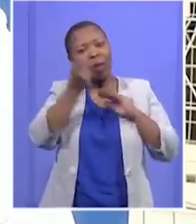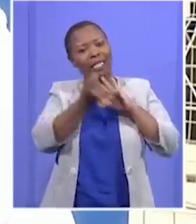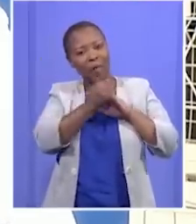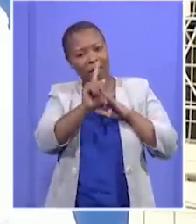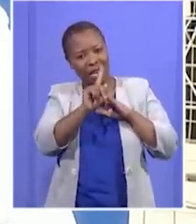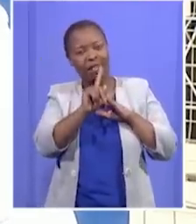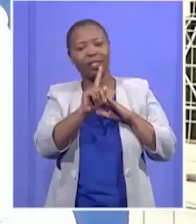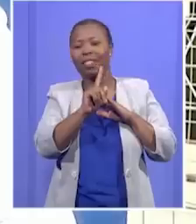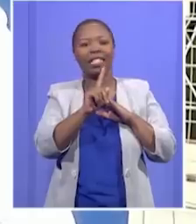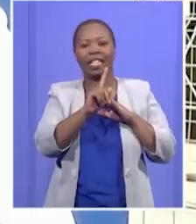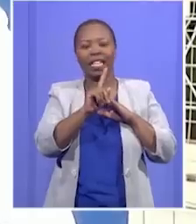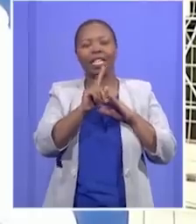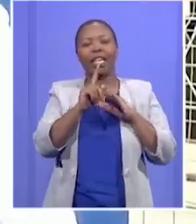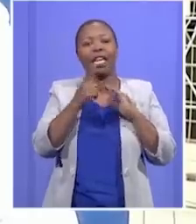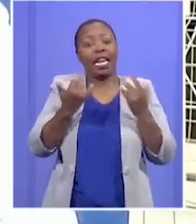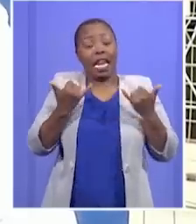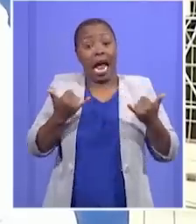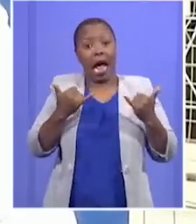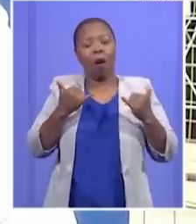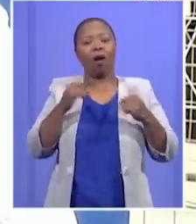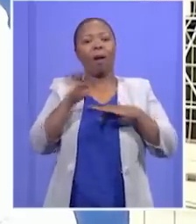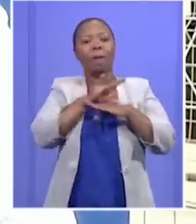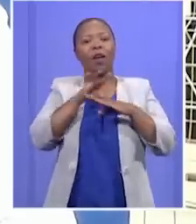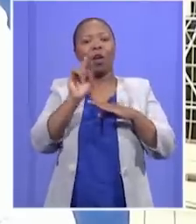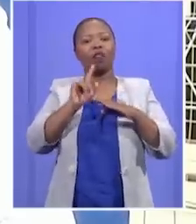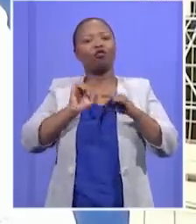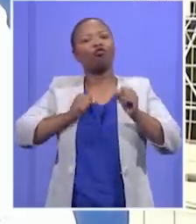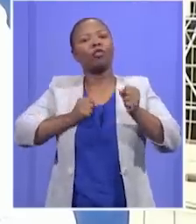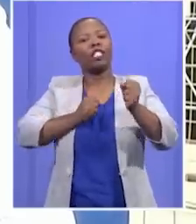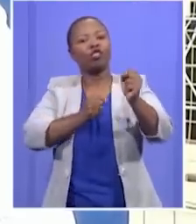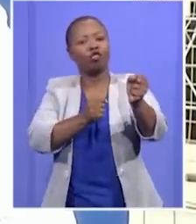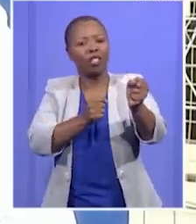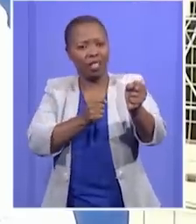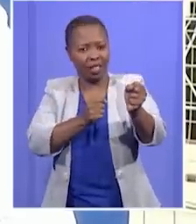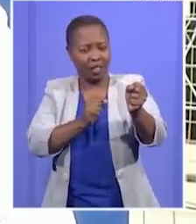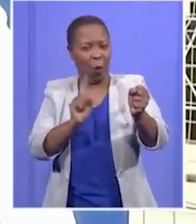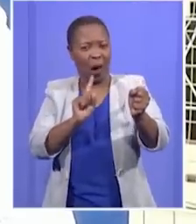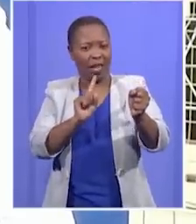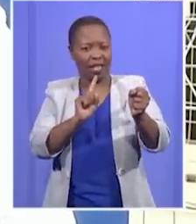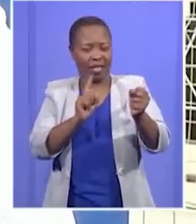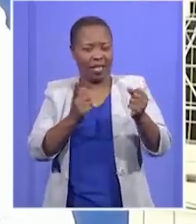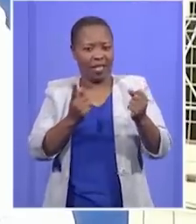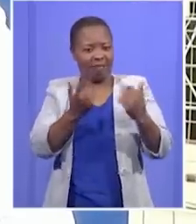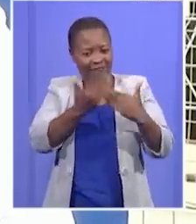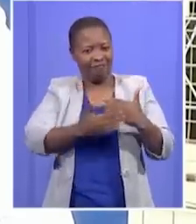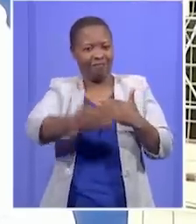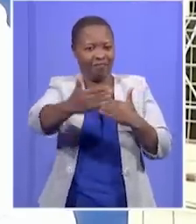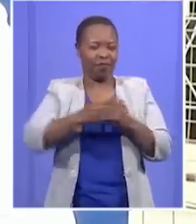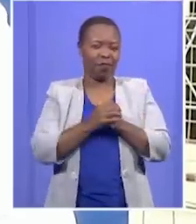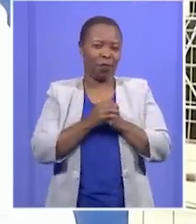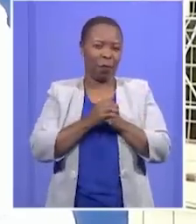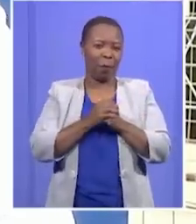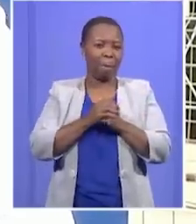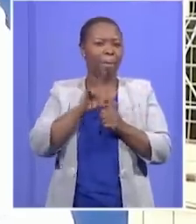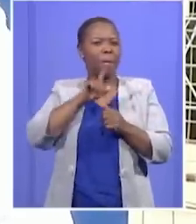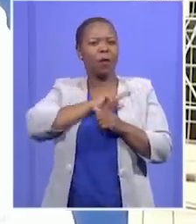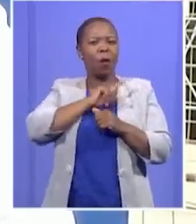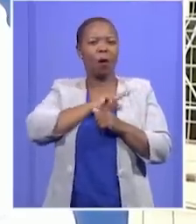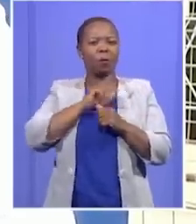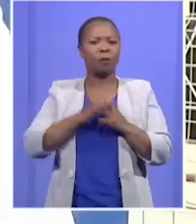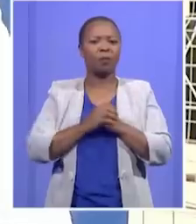strategy at play? Because I don't think any of us outside